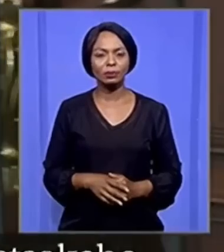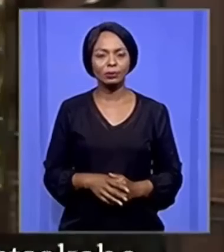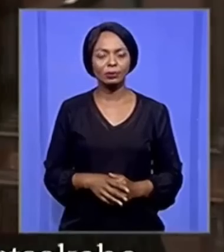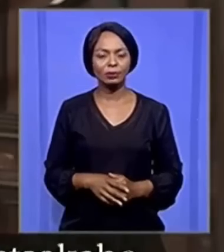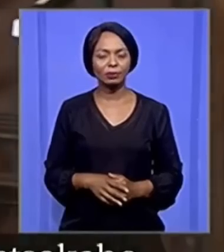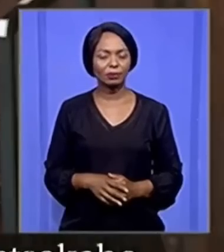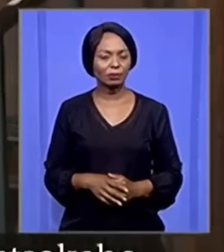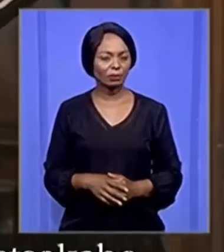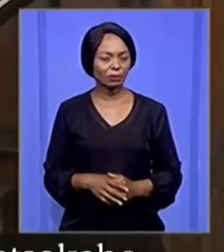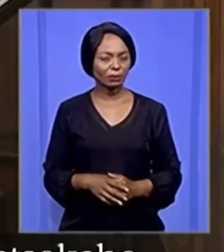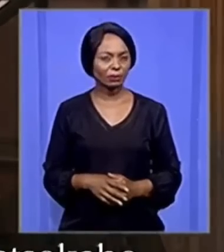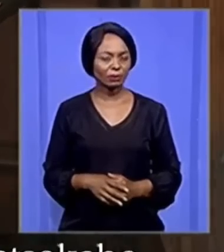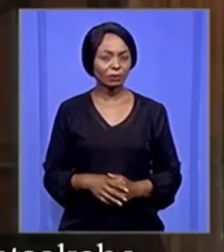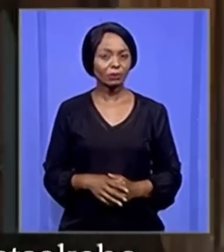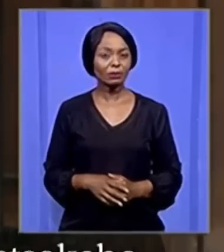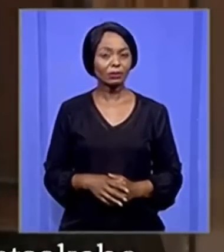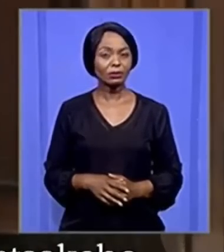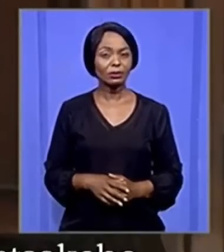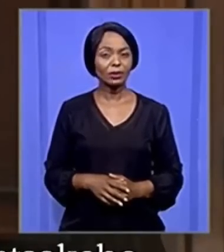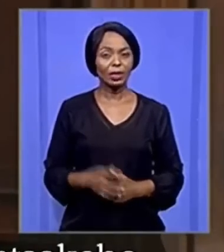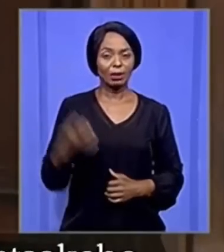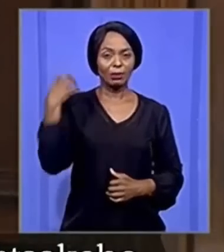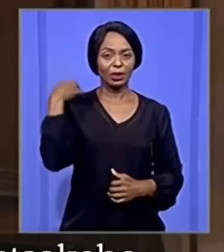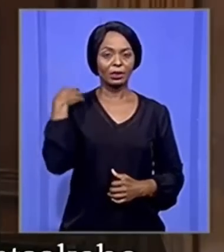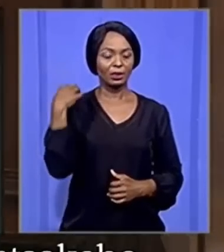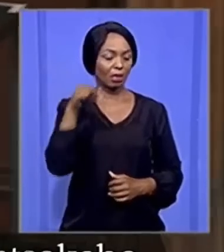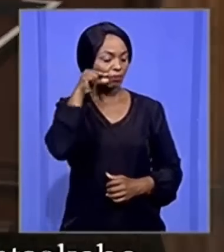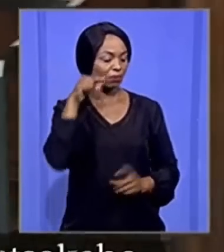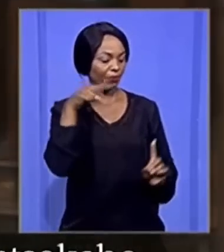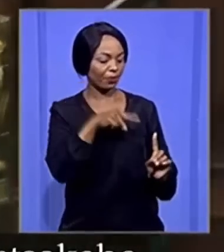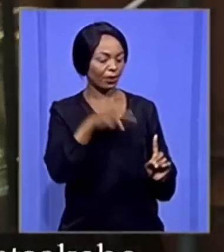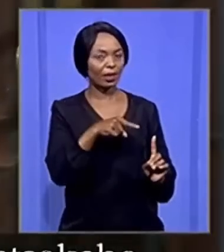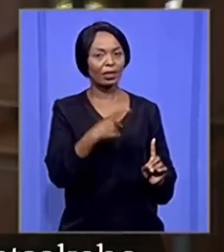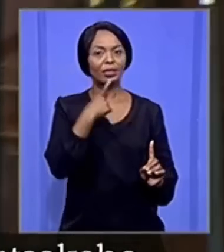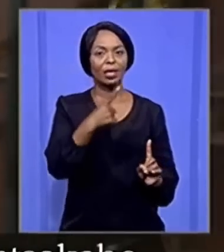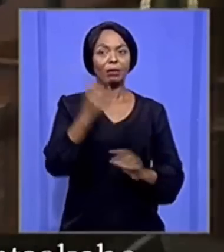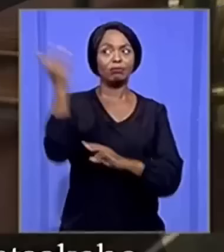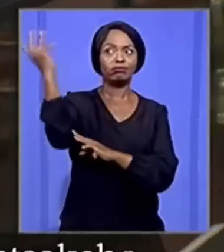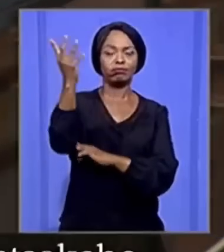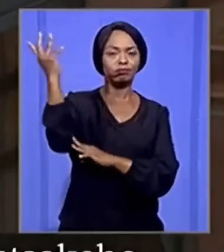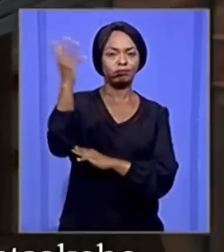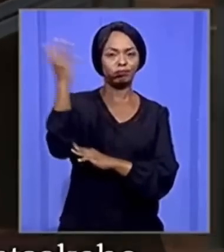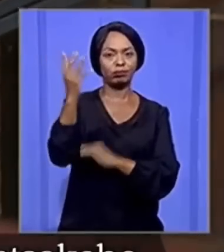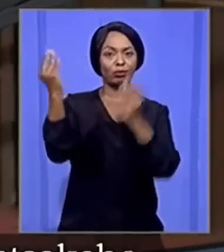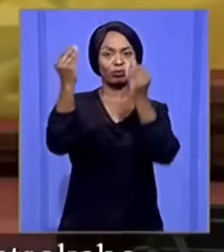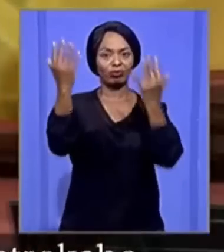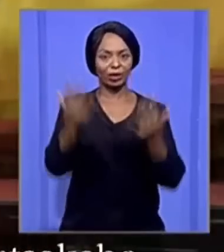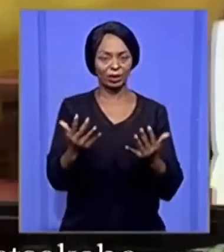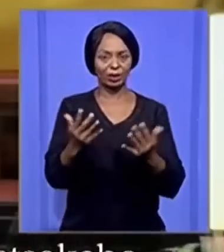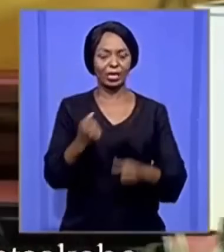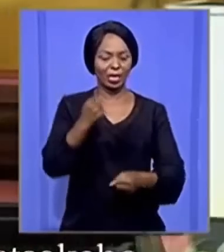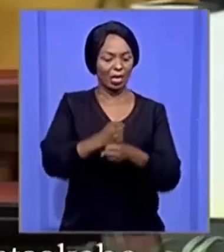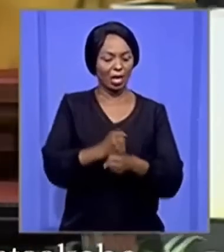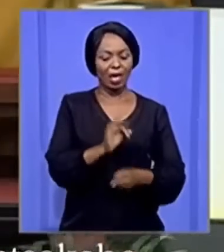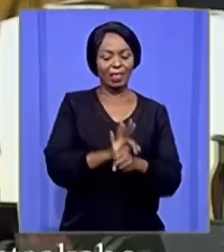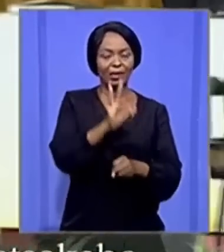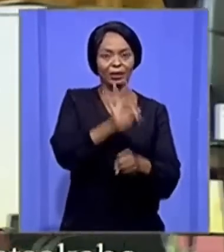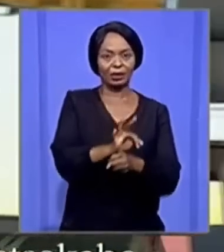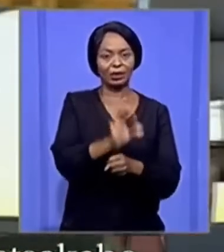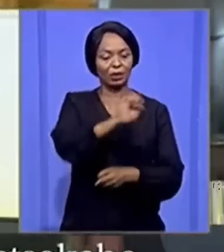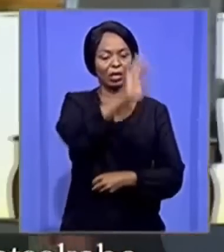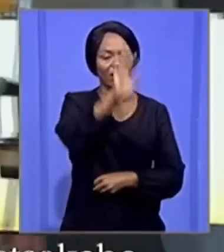kgato e bokete go tona Godongwana yo amogetseng gore mo puong ya gagwe mo dingwageng di le 30 Aforika Borwa e